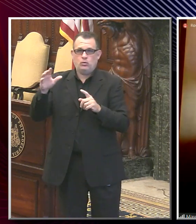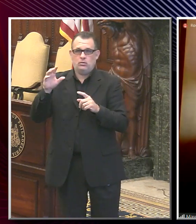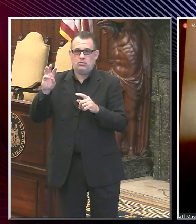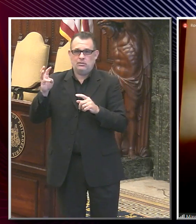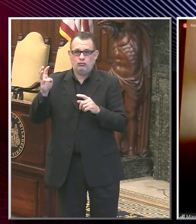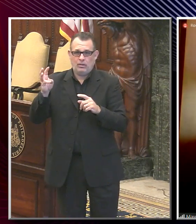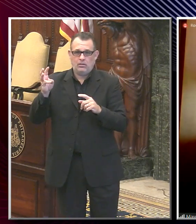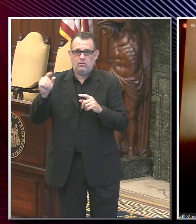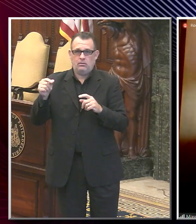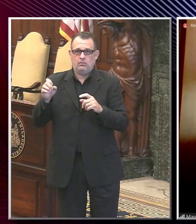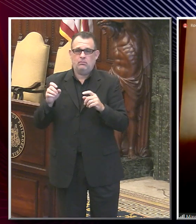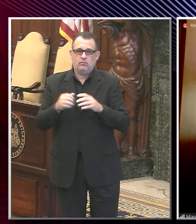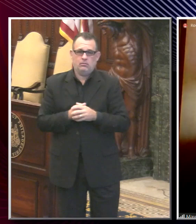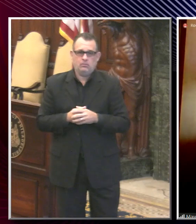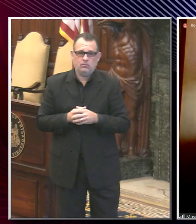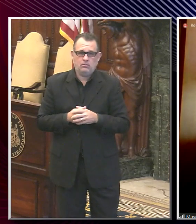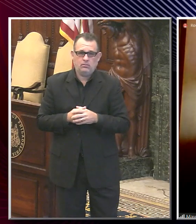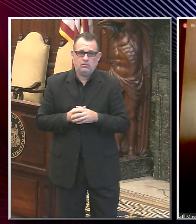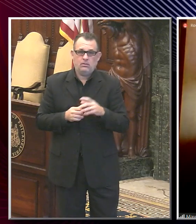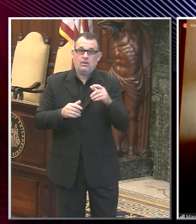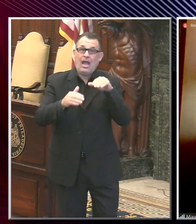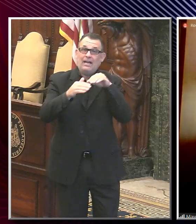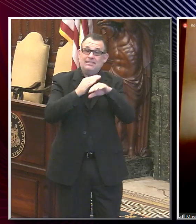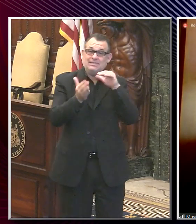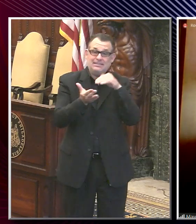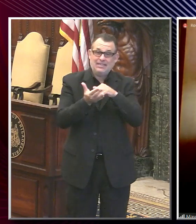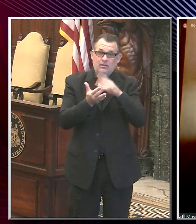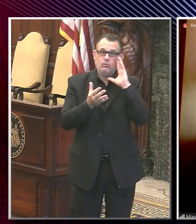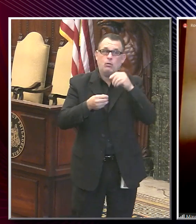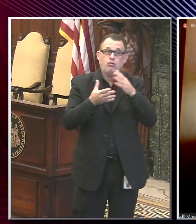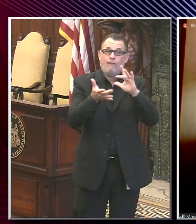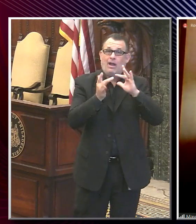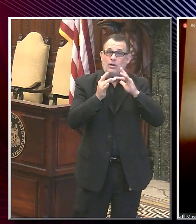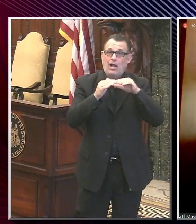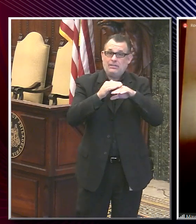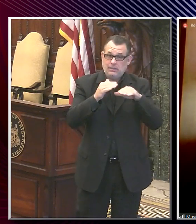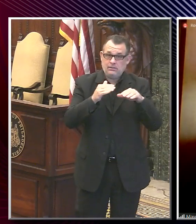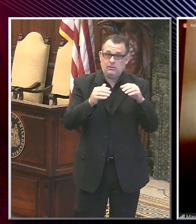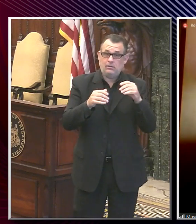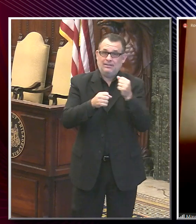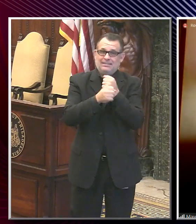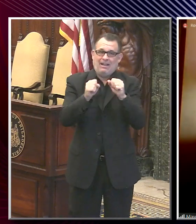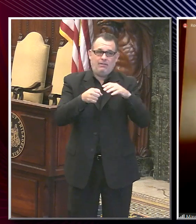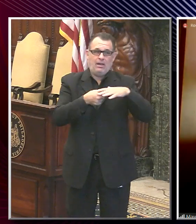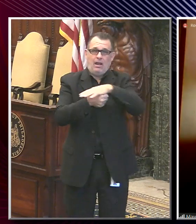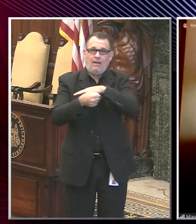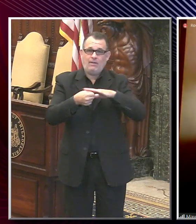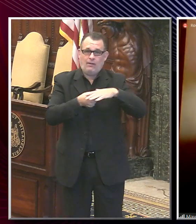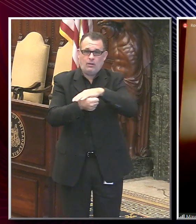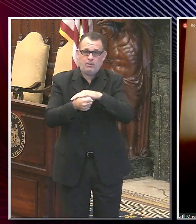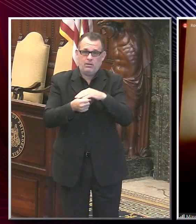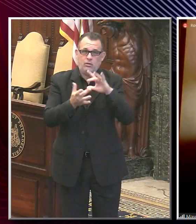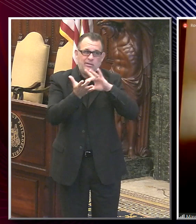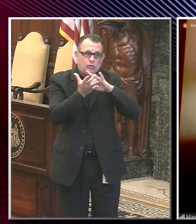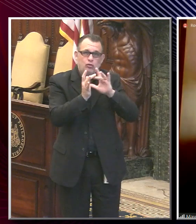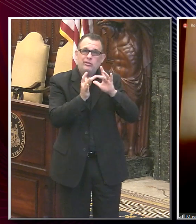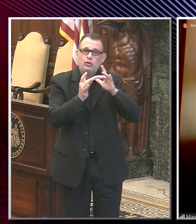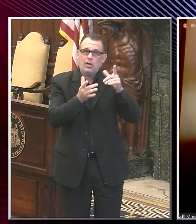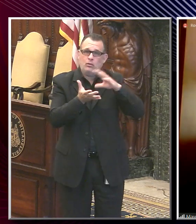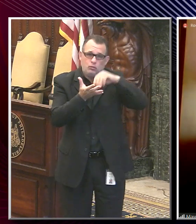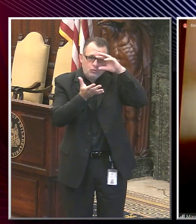fall. These access centers will provide internet access and a safe environment for digital learning during school